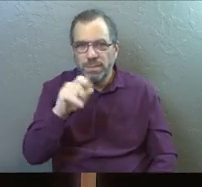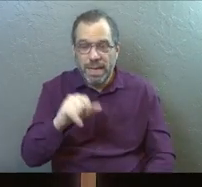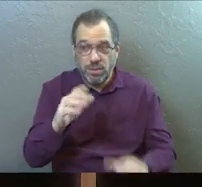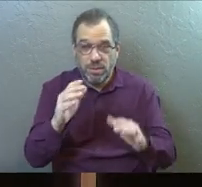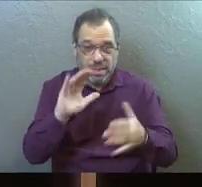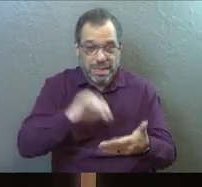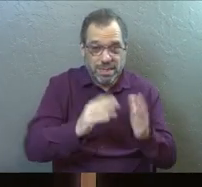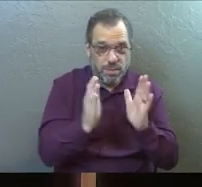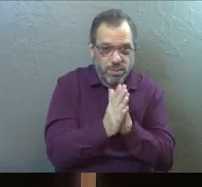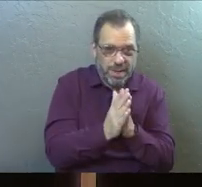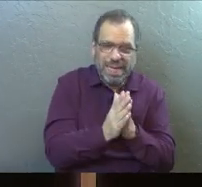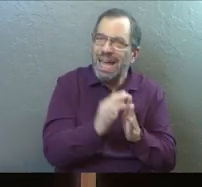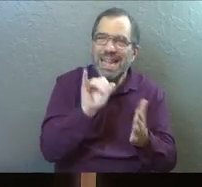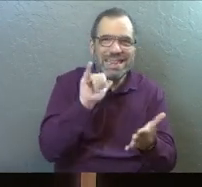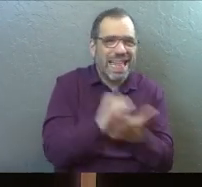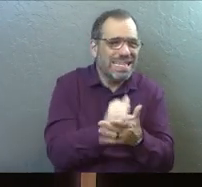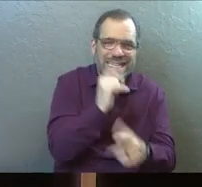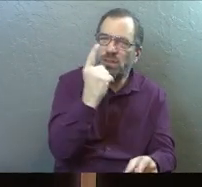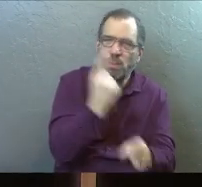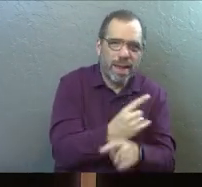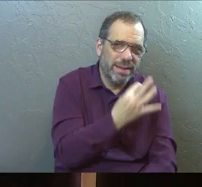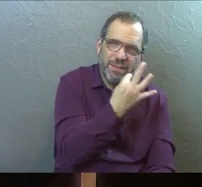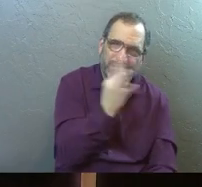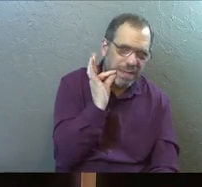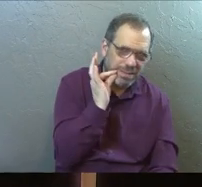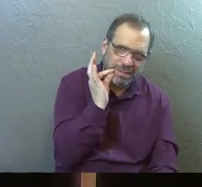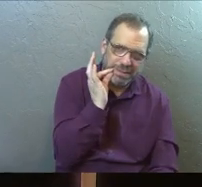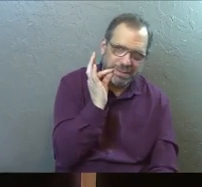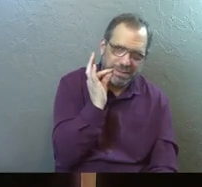less, that's not the right one for you.